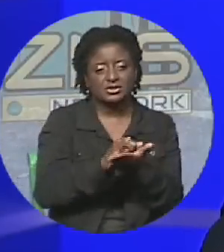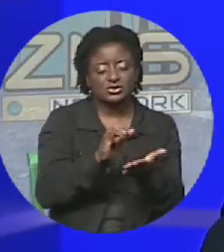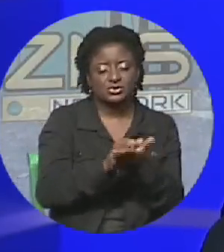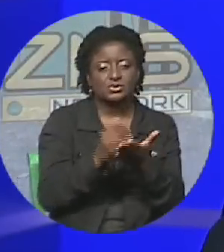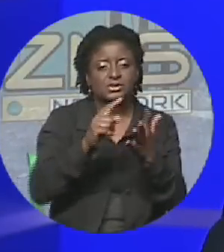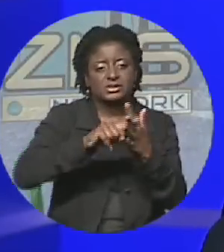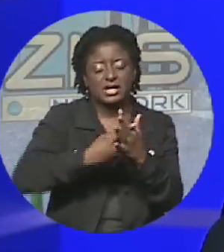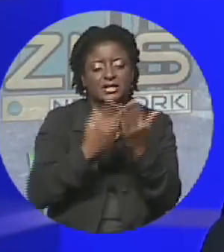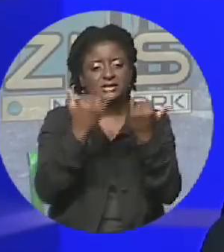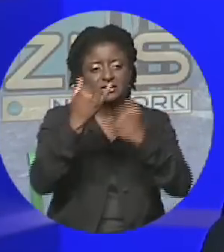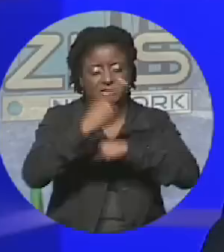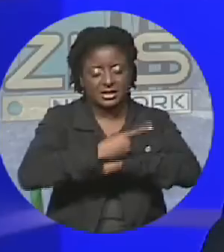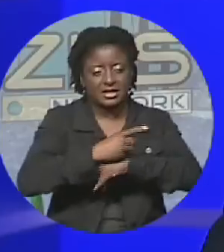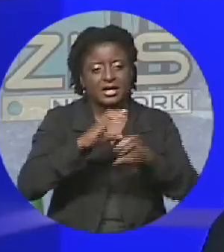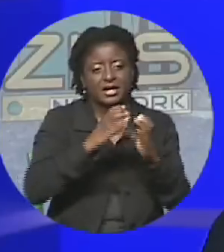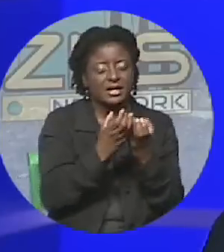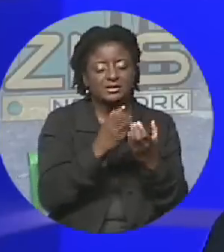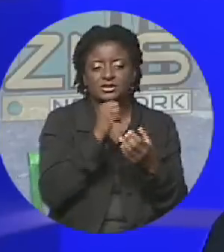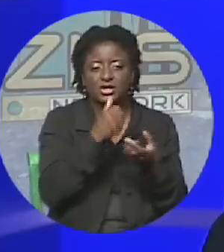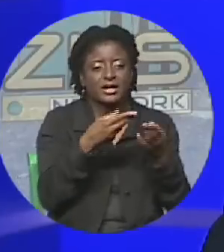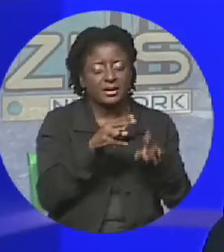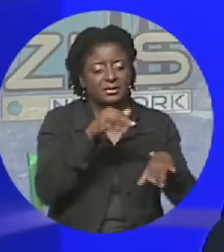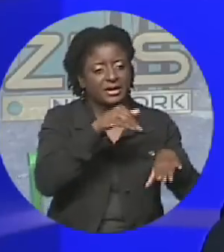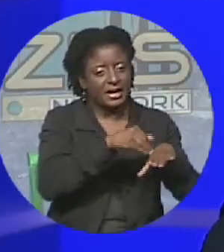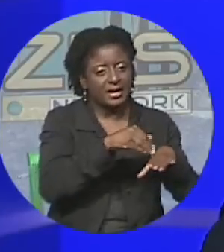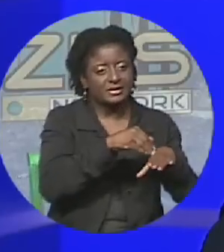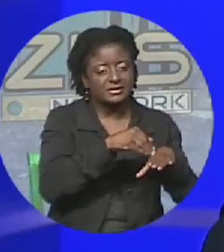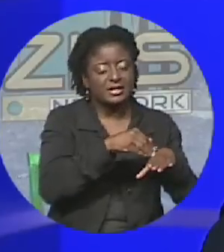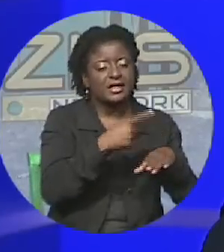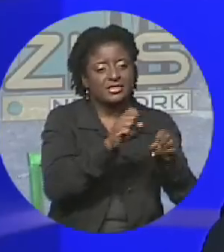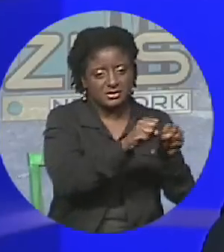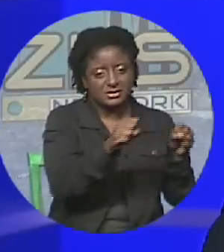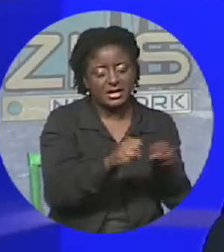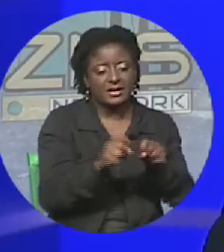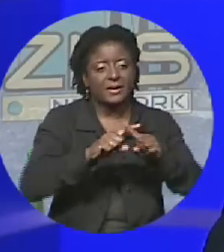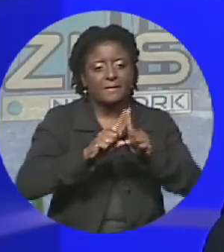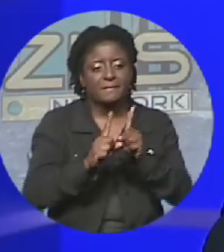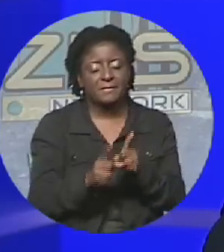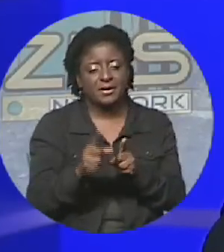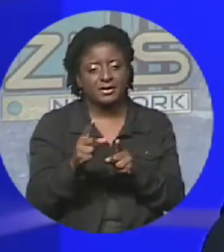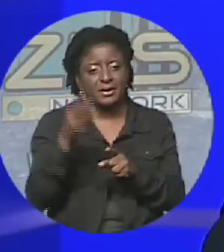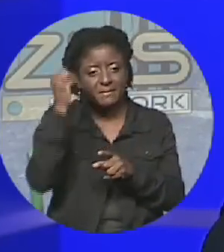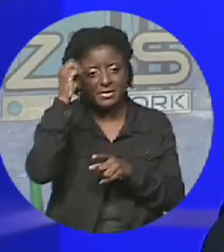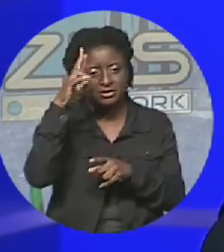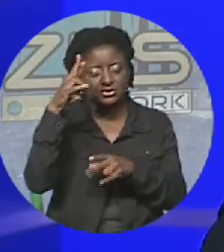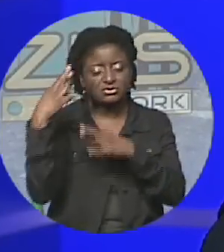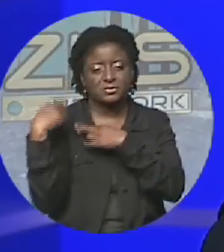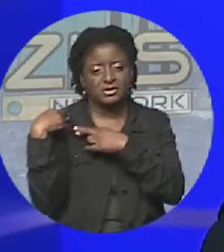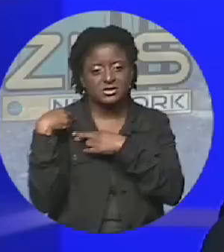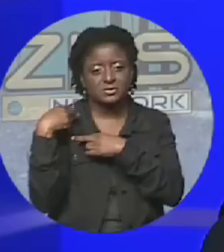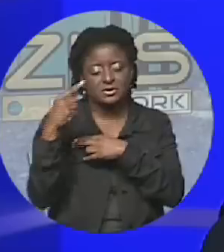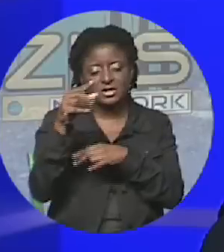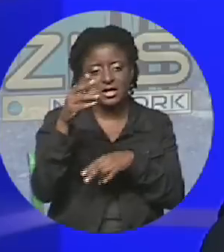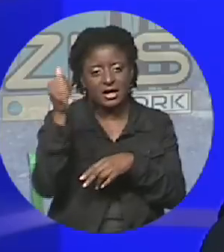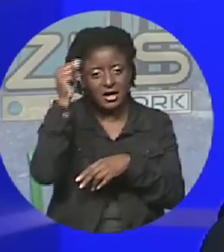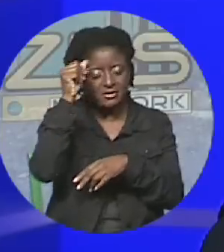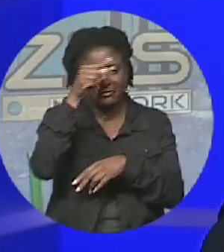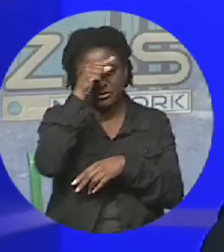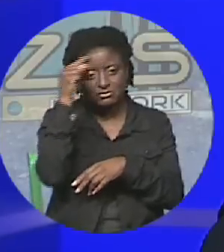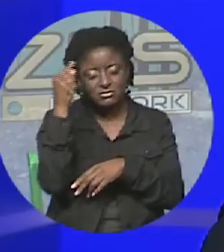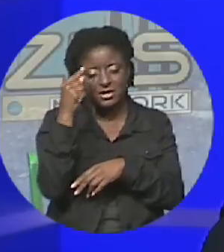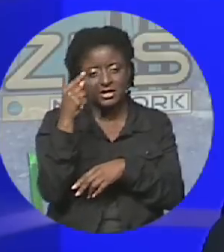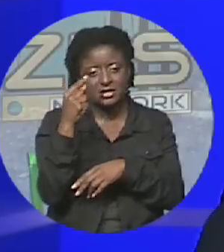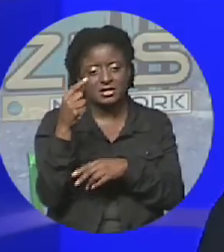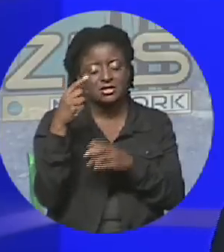at BAMSI site just yet, Minister responsible for the school, V. Alfred Gray, described the occasion as a red-letter day for the Bahamas, while students were